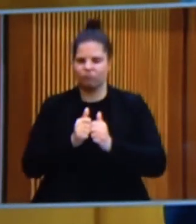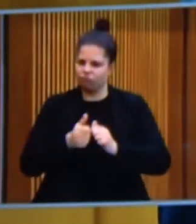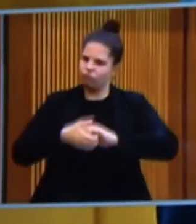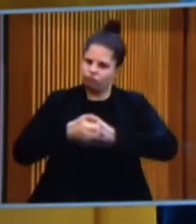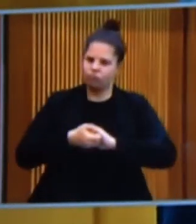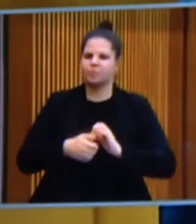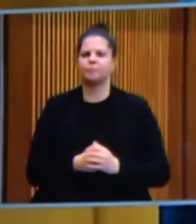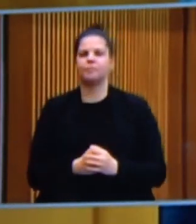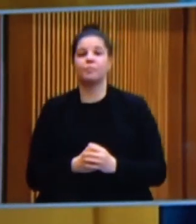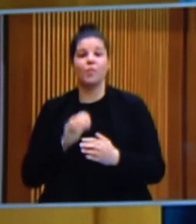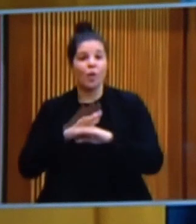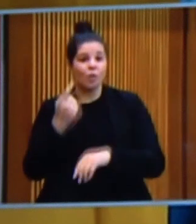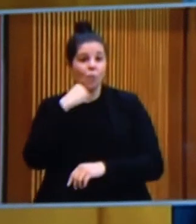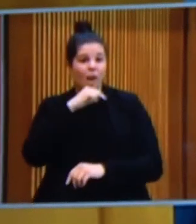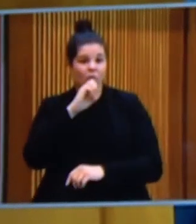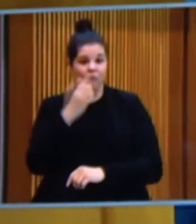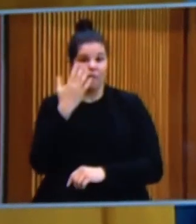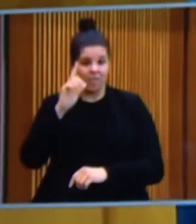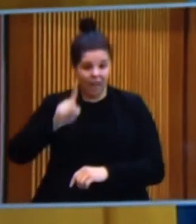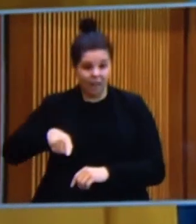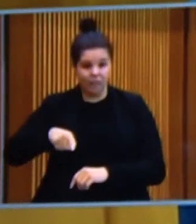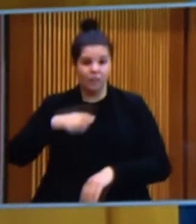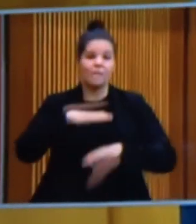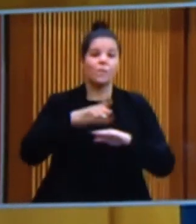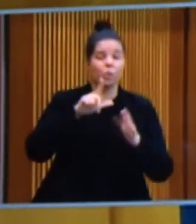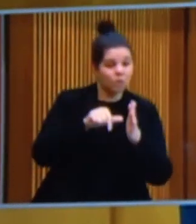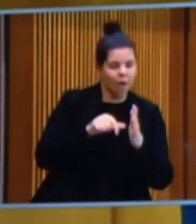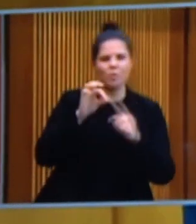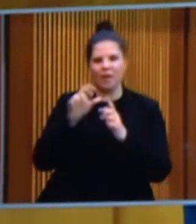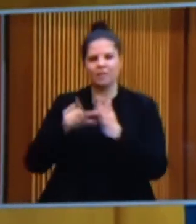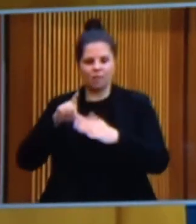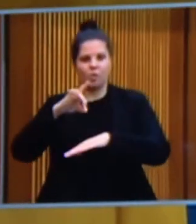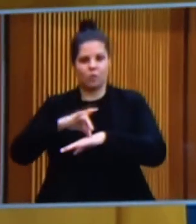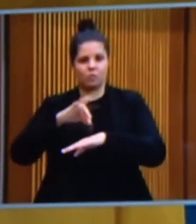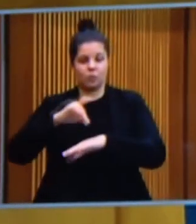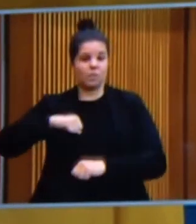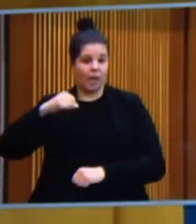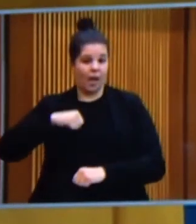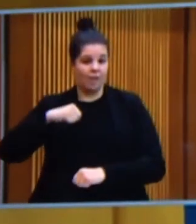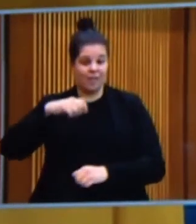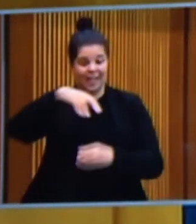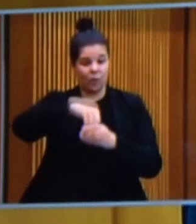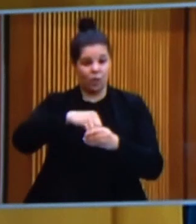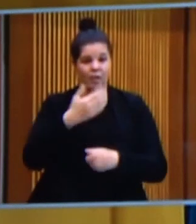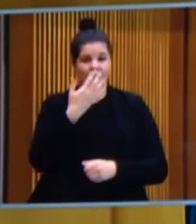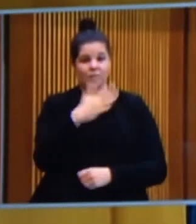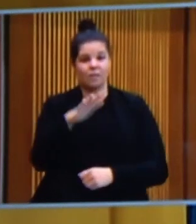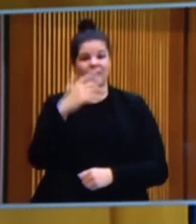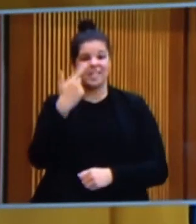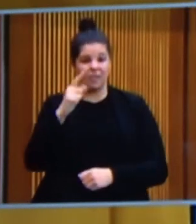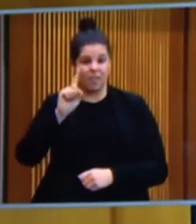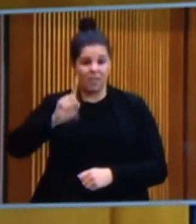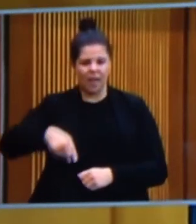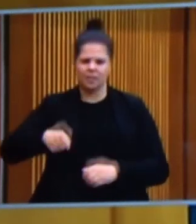over 105,000 full and part-time hospital staff, including 57,000 of our